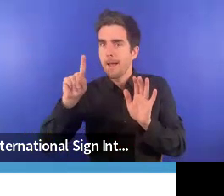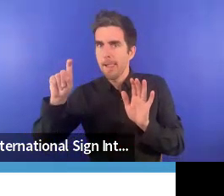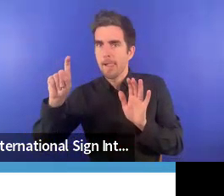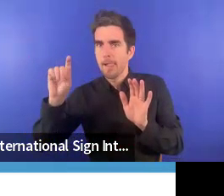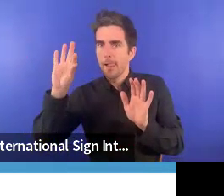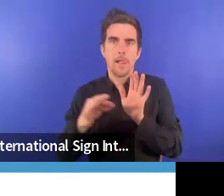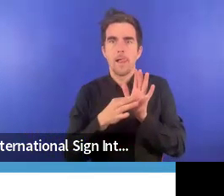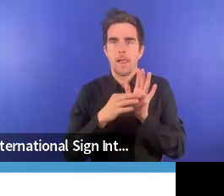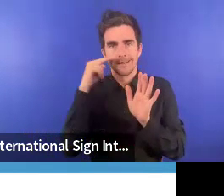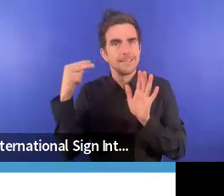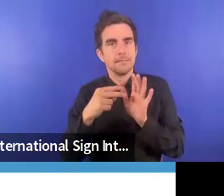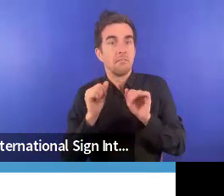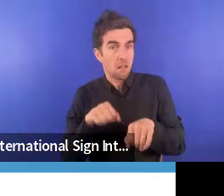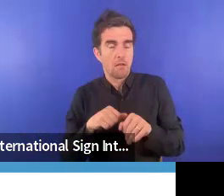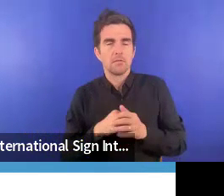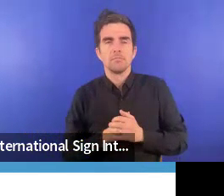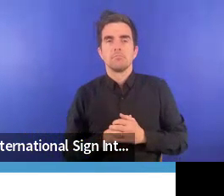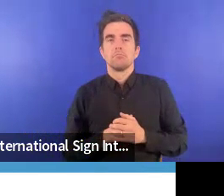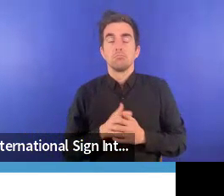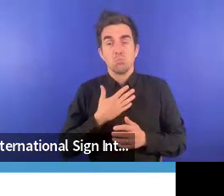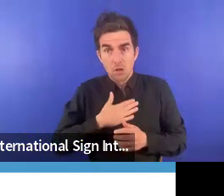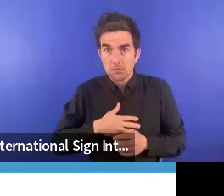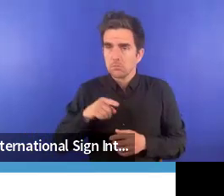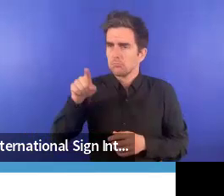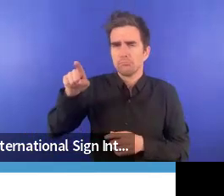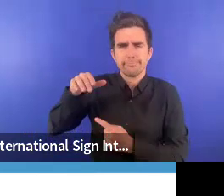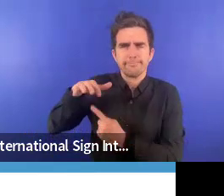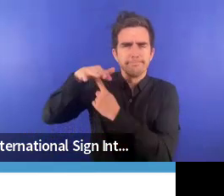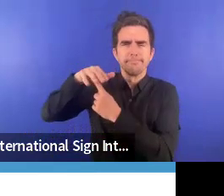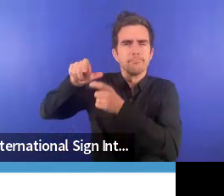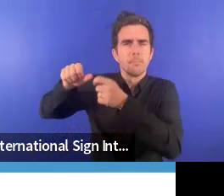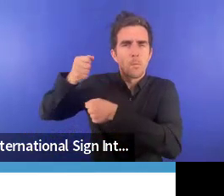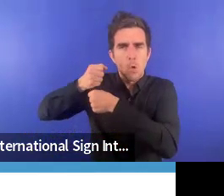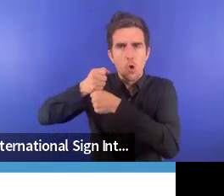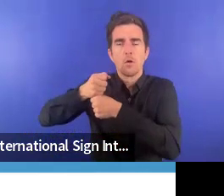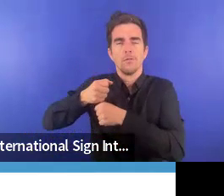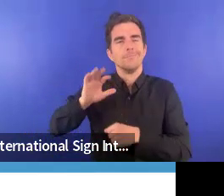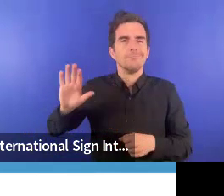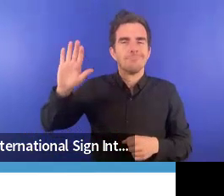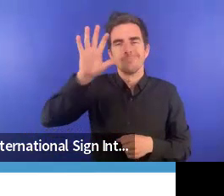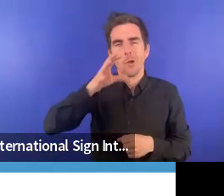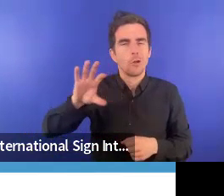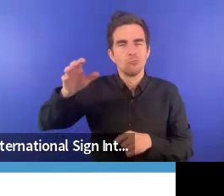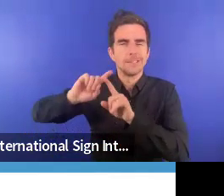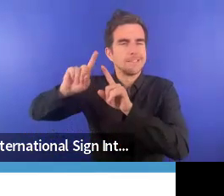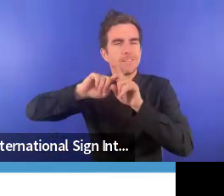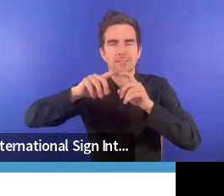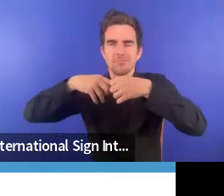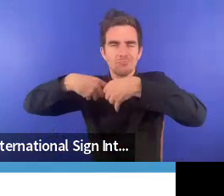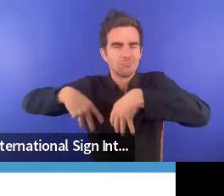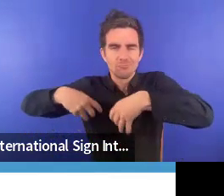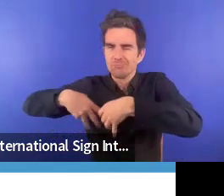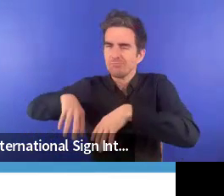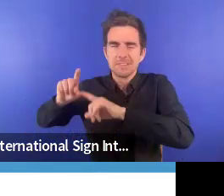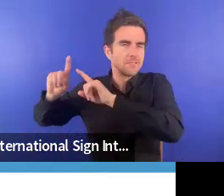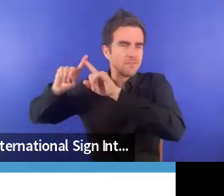own structure, but in some places they have aides and advisors that really control what the decision maker really